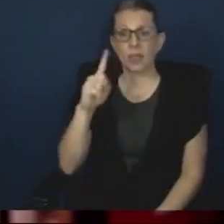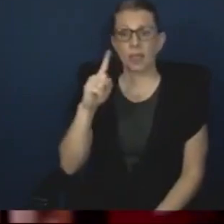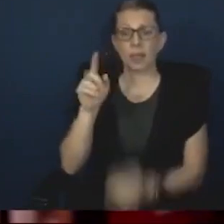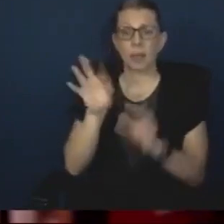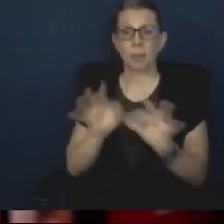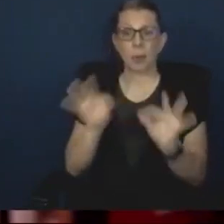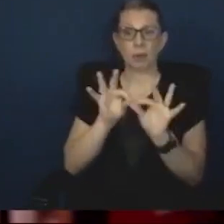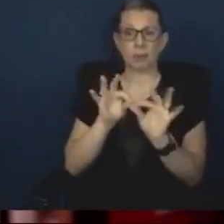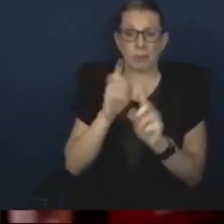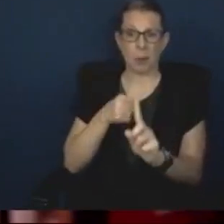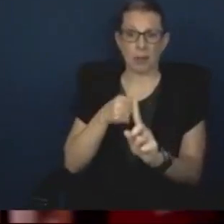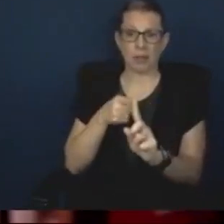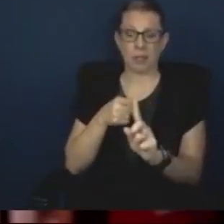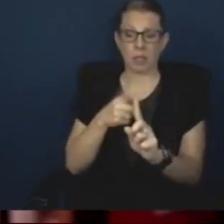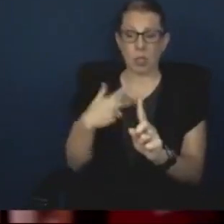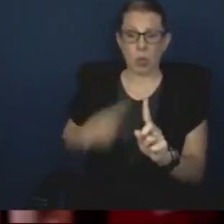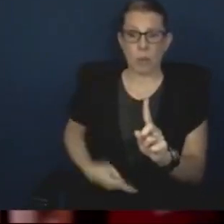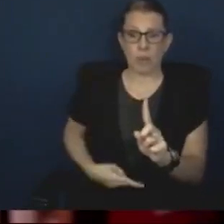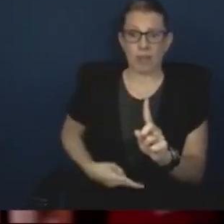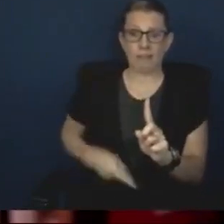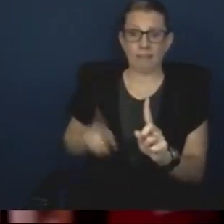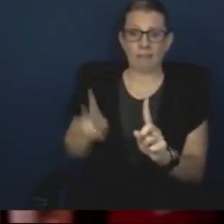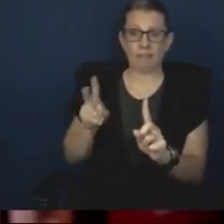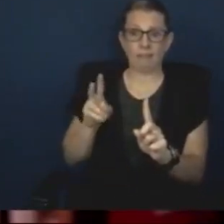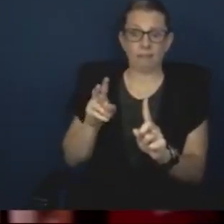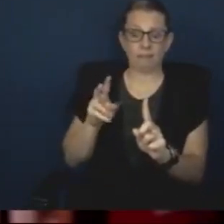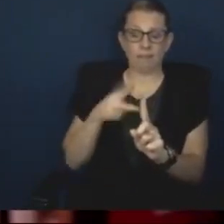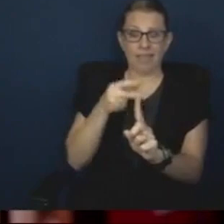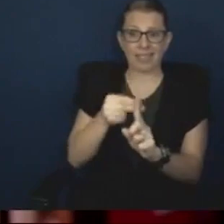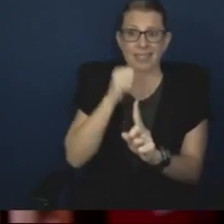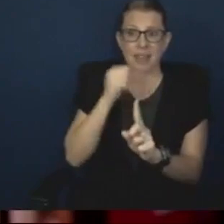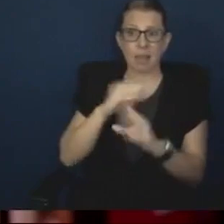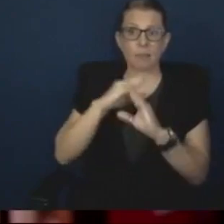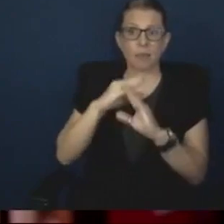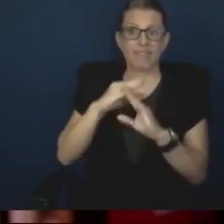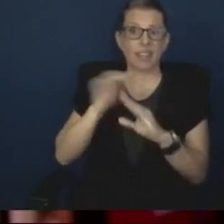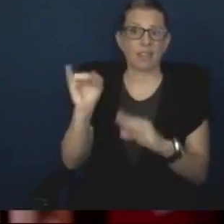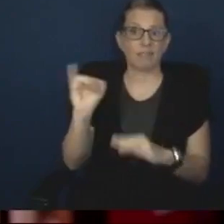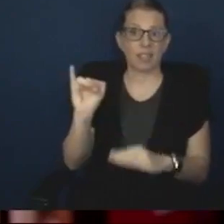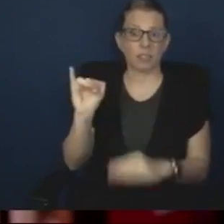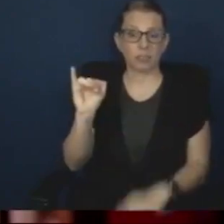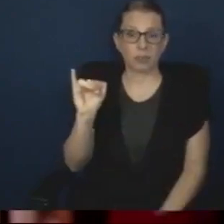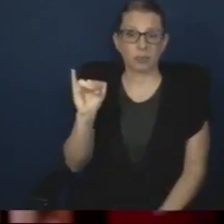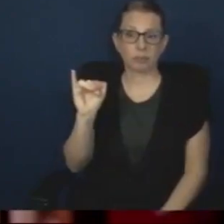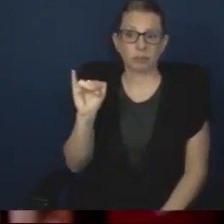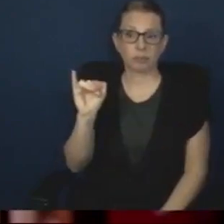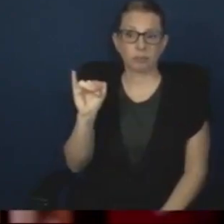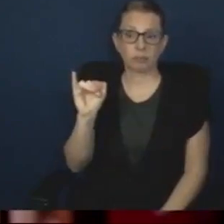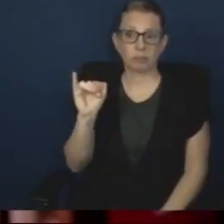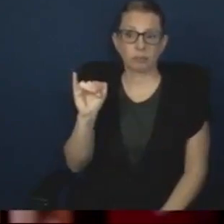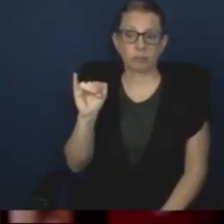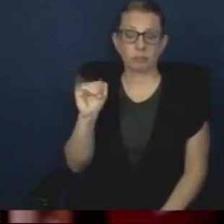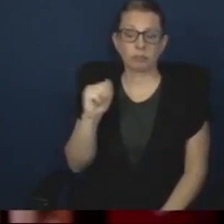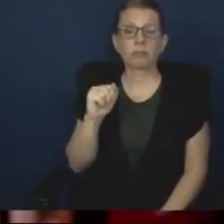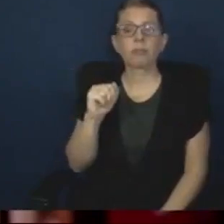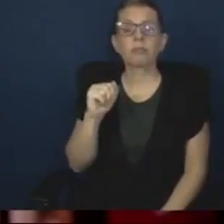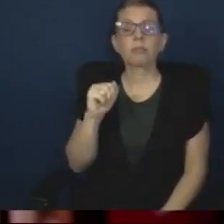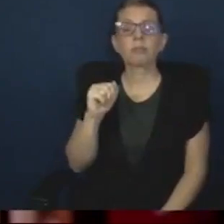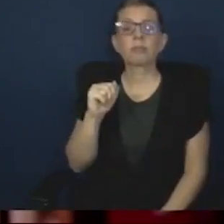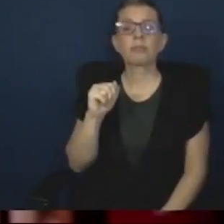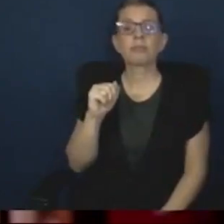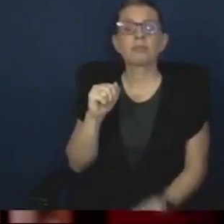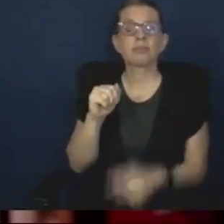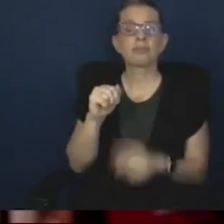most human vaccines do not prevent infection, neither do the COVID vaccines. That's a fact of life. There has been some noise